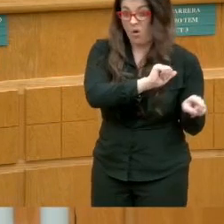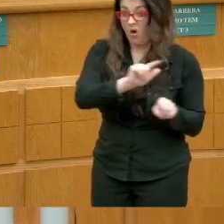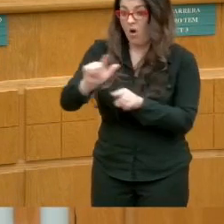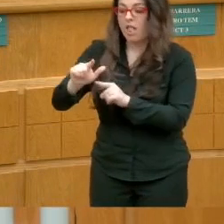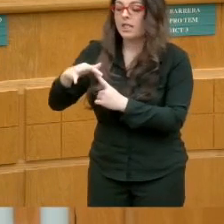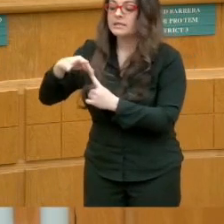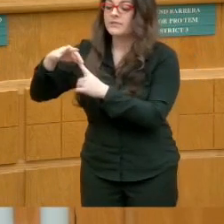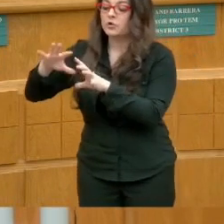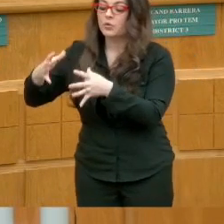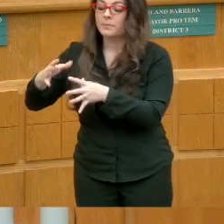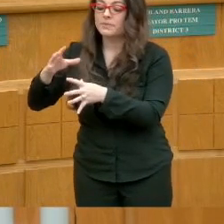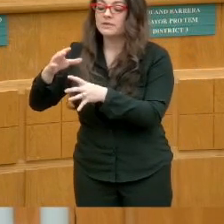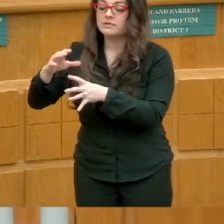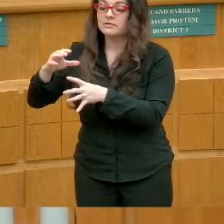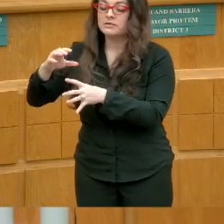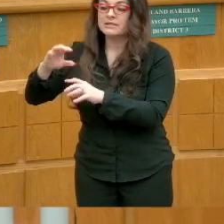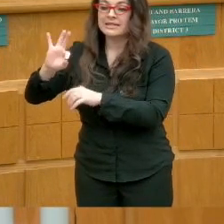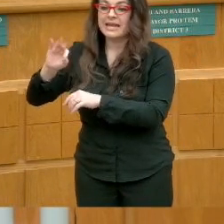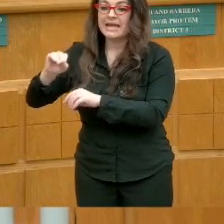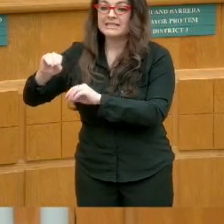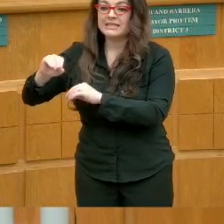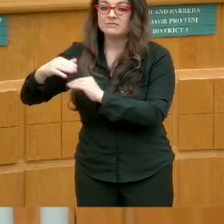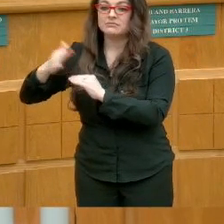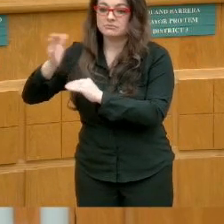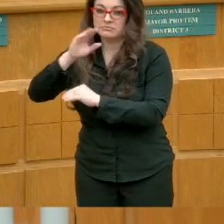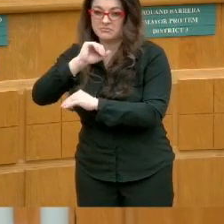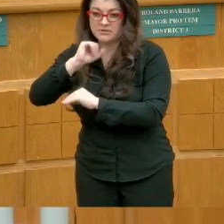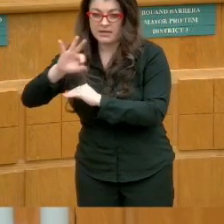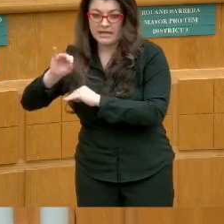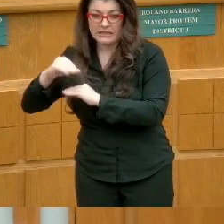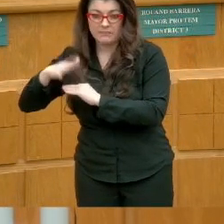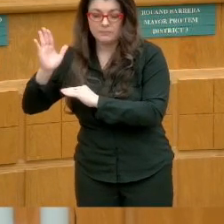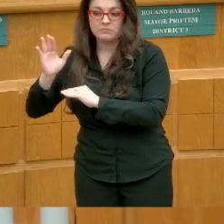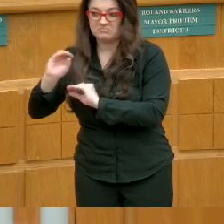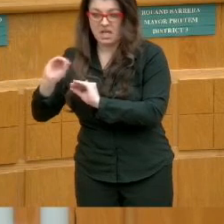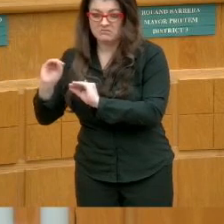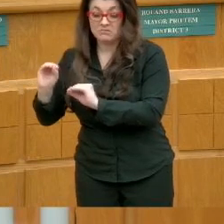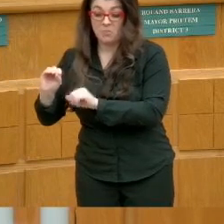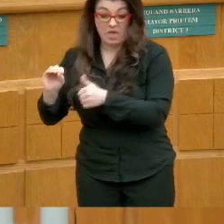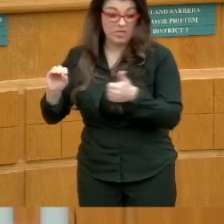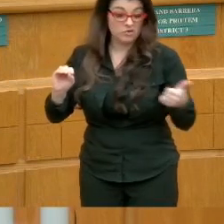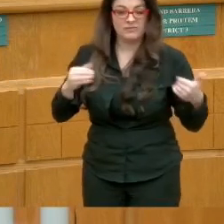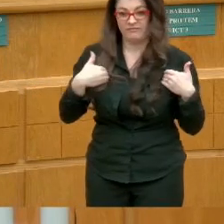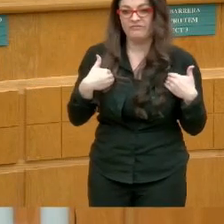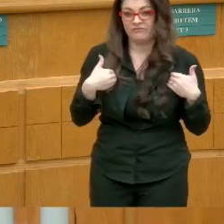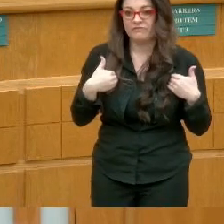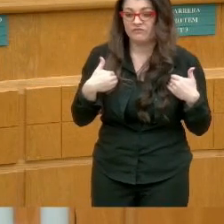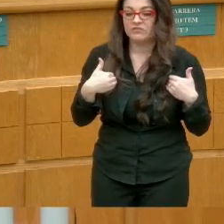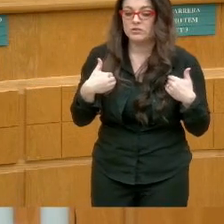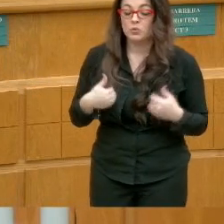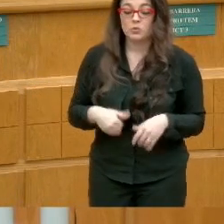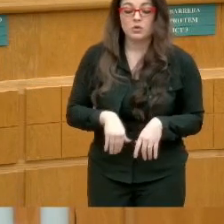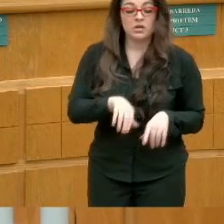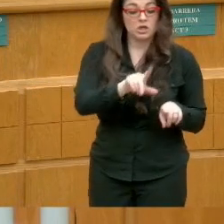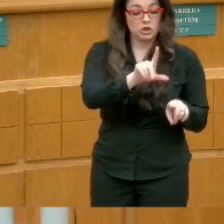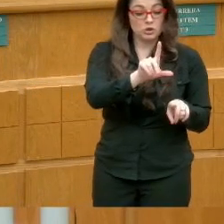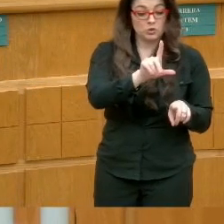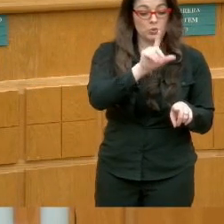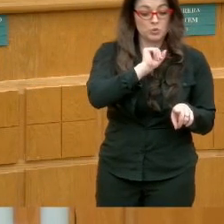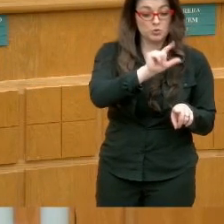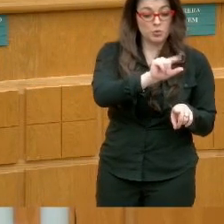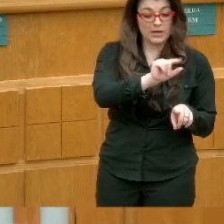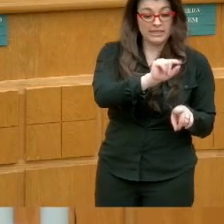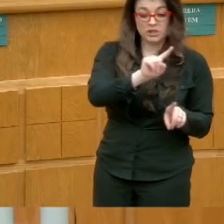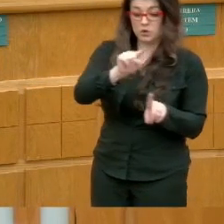or older bracket. There's a pretty consistent distribution when you look at the age group of 20 to 79.